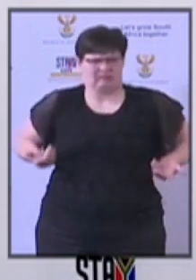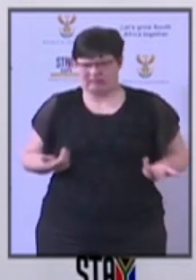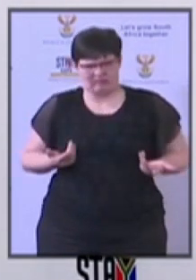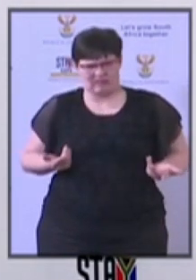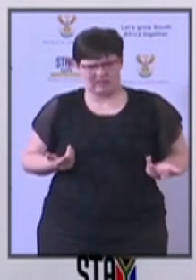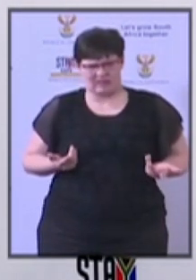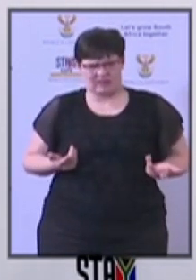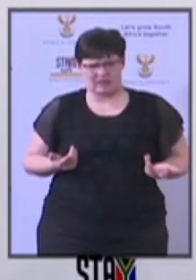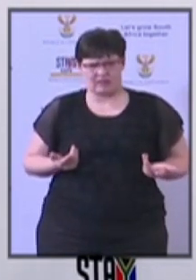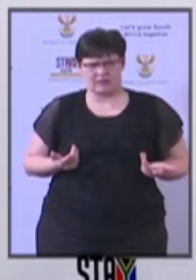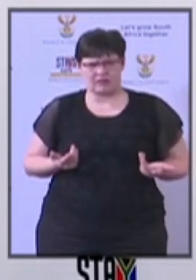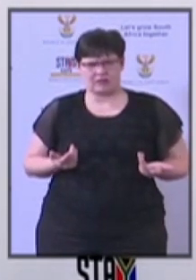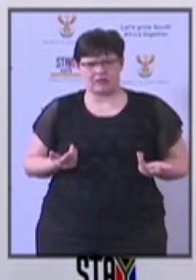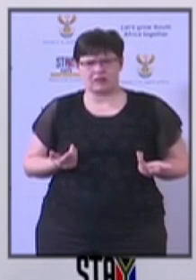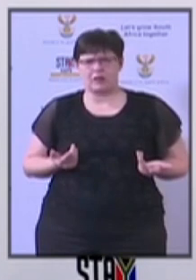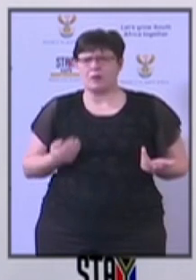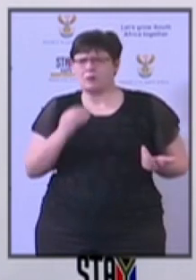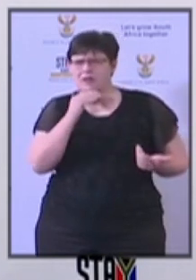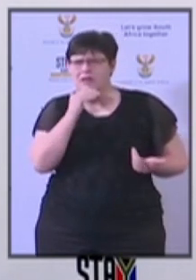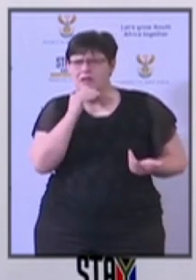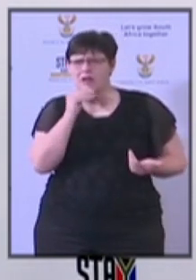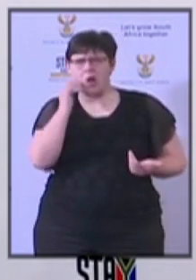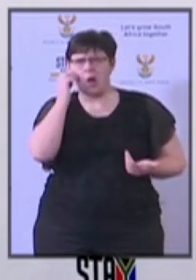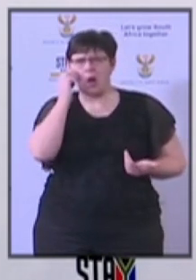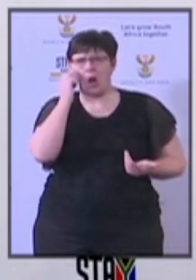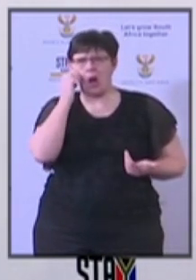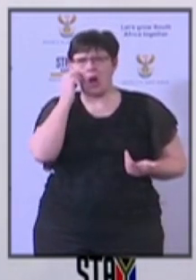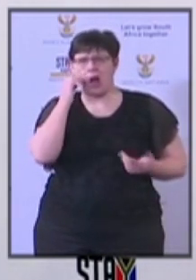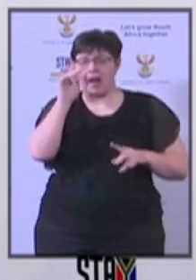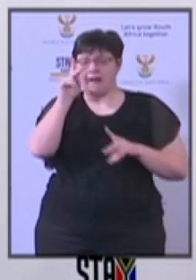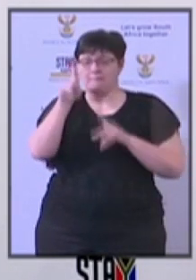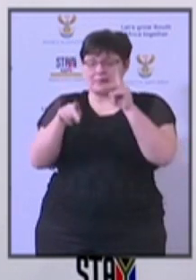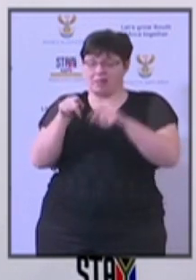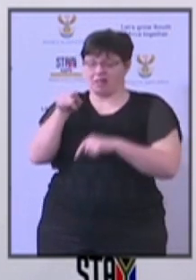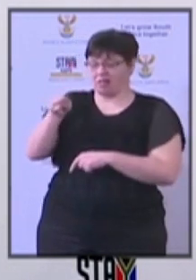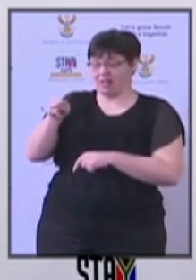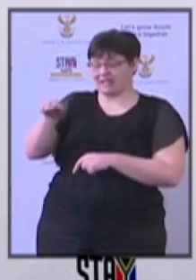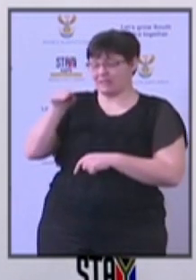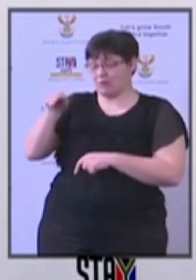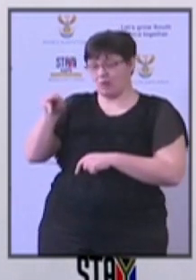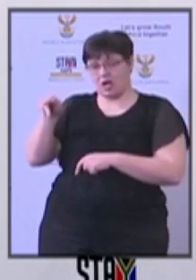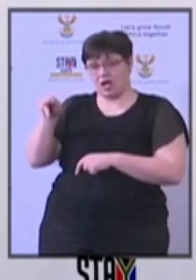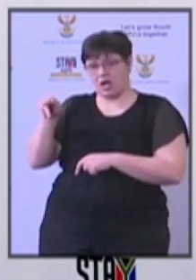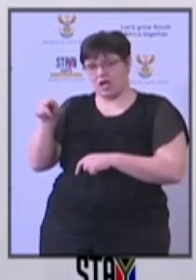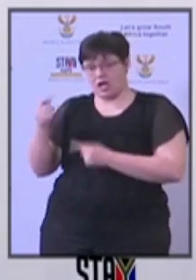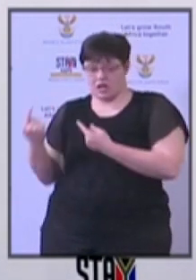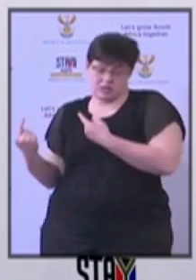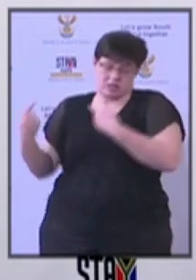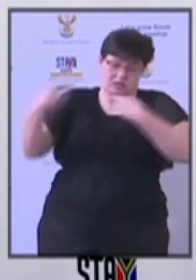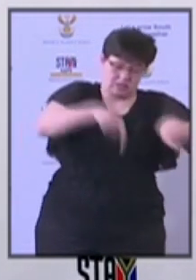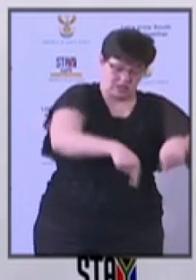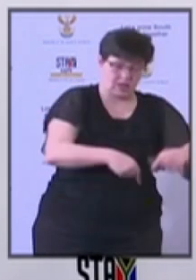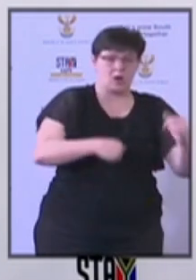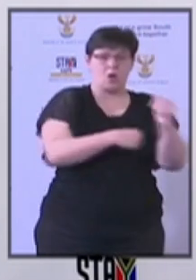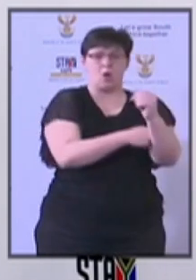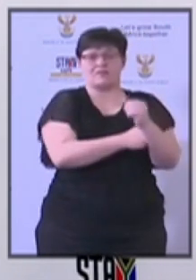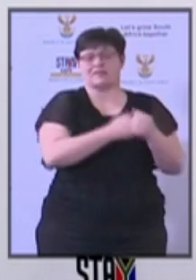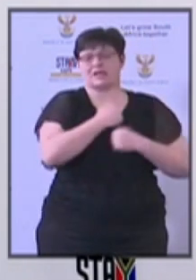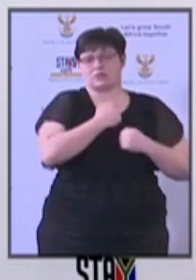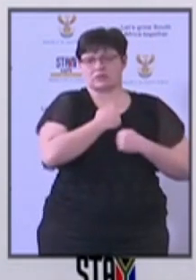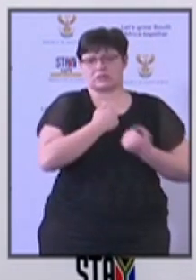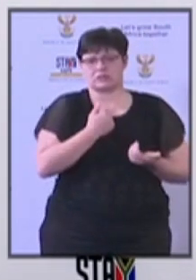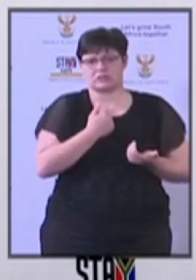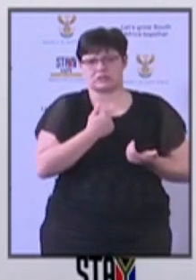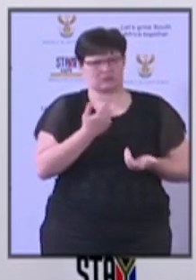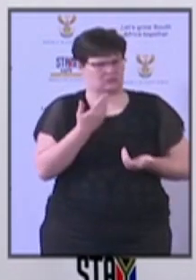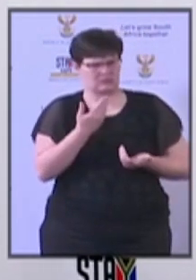we encountered the situation where Zimbabweans open and come into our offices. I'm not sure whether